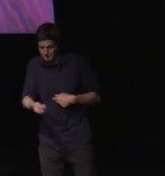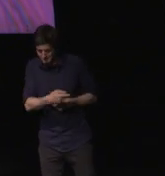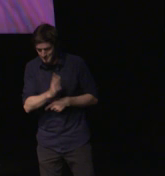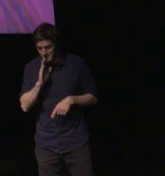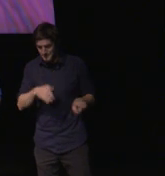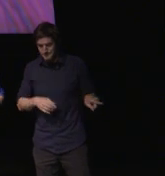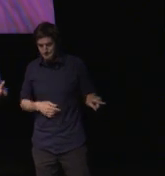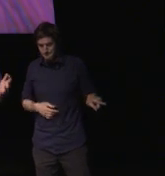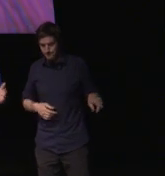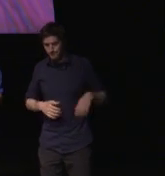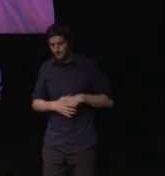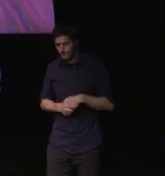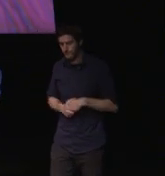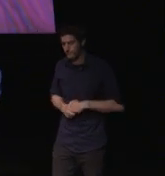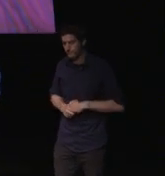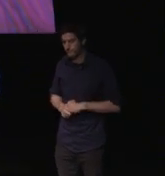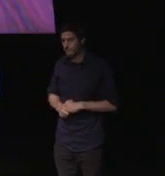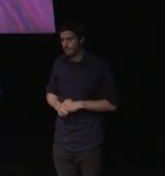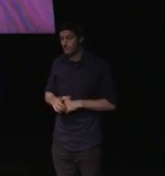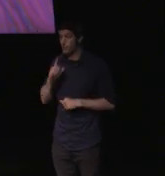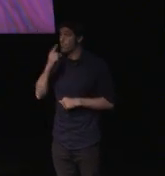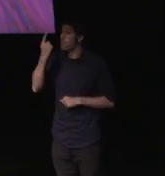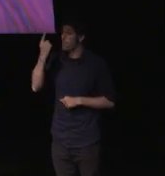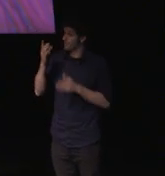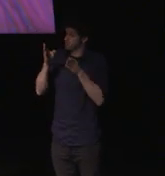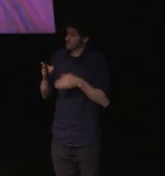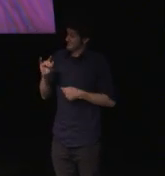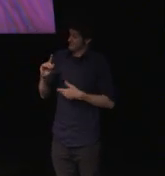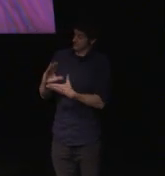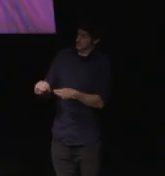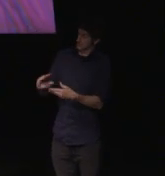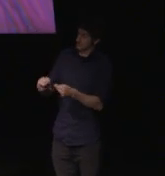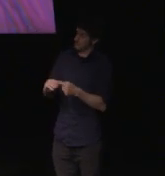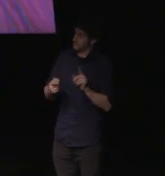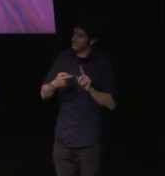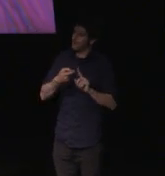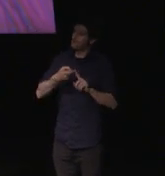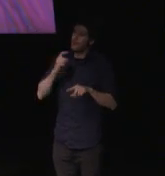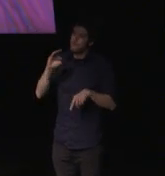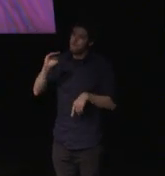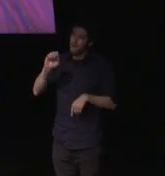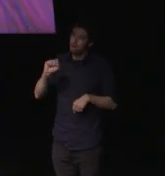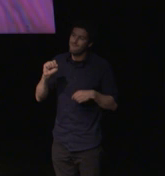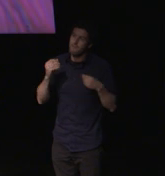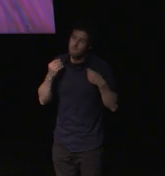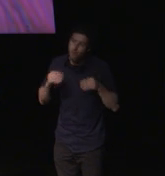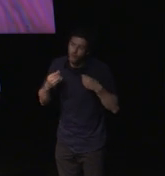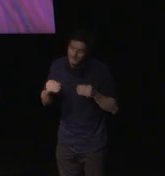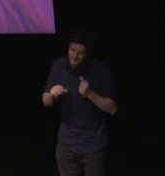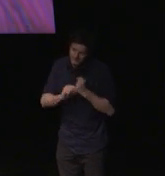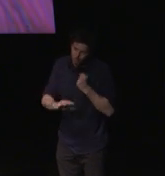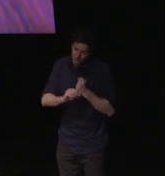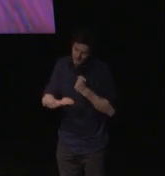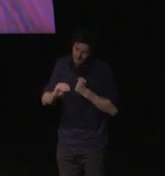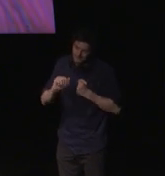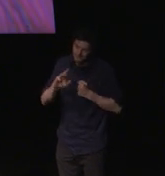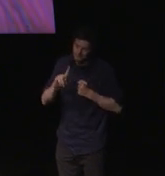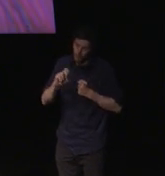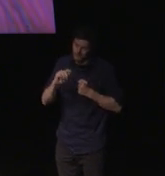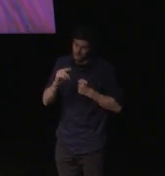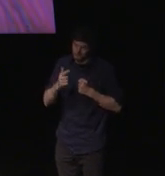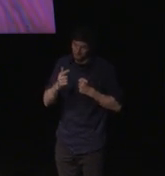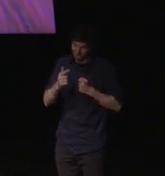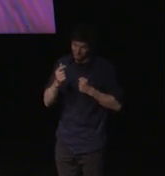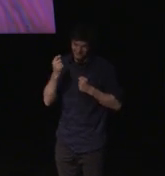it ended up actually being, there's only one person that talked, and it ended up being someone from Microsoft Marketing. So the so the moral of the